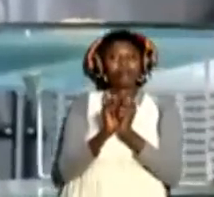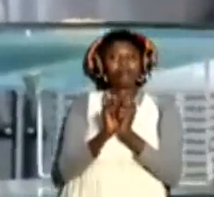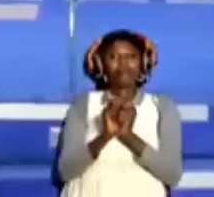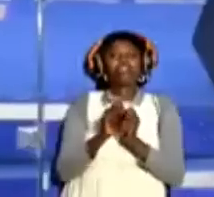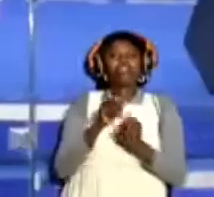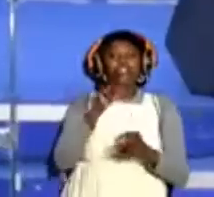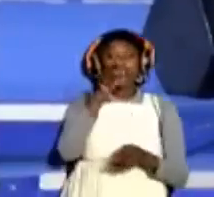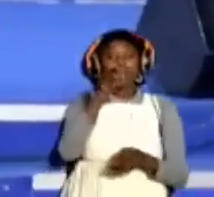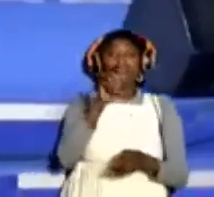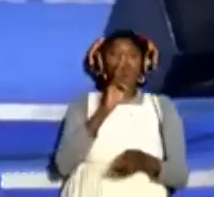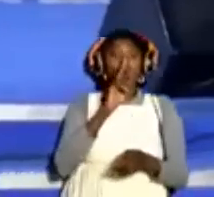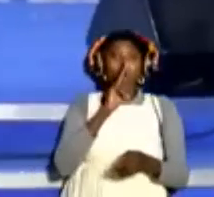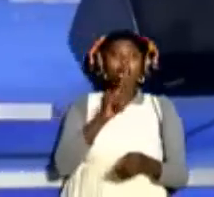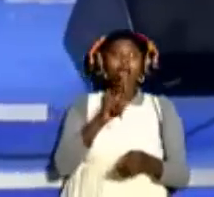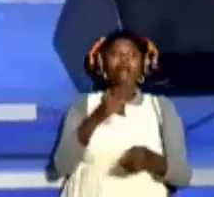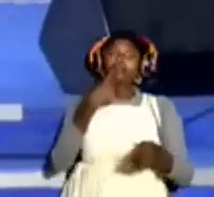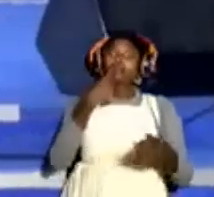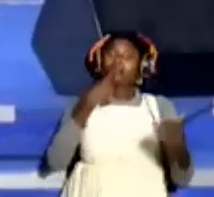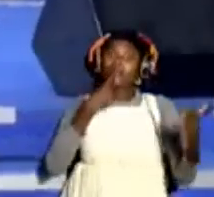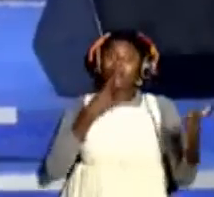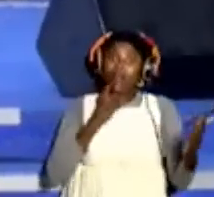Be diligent.